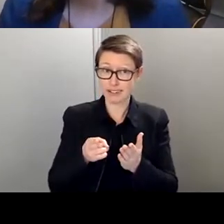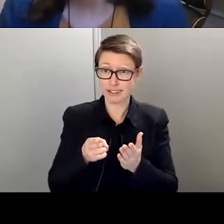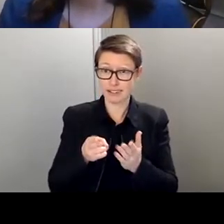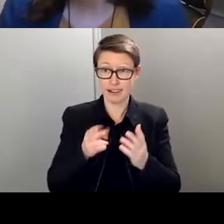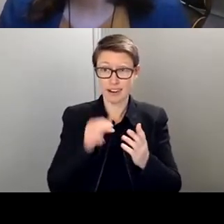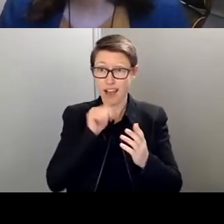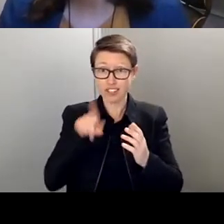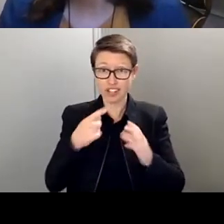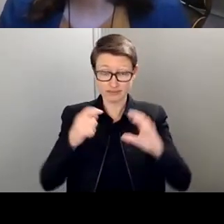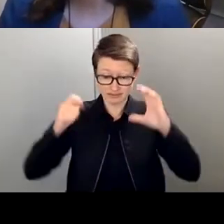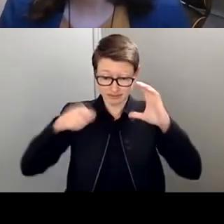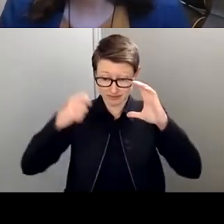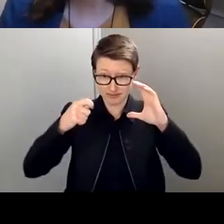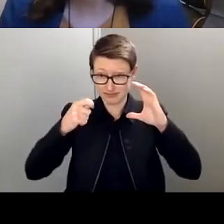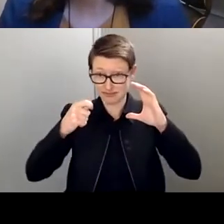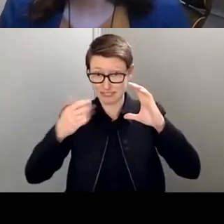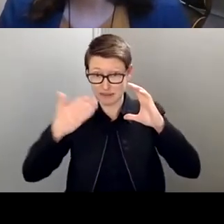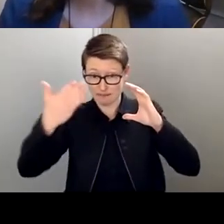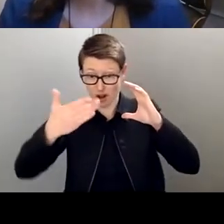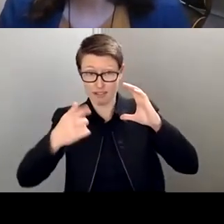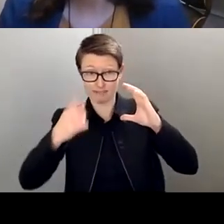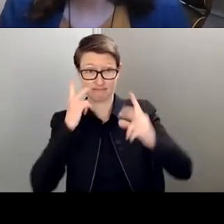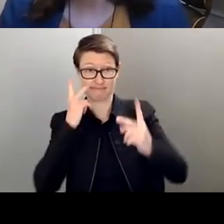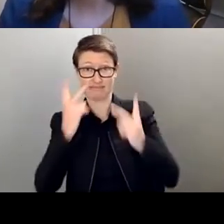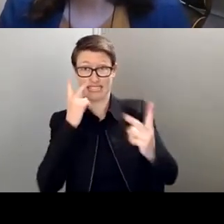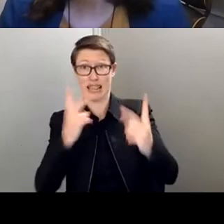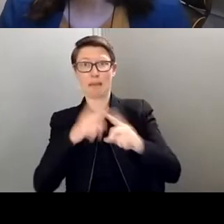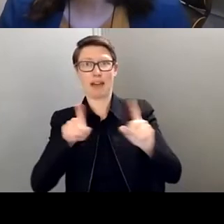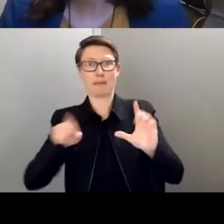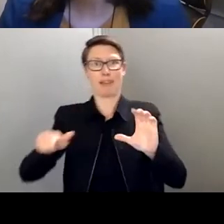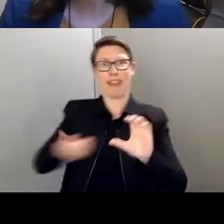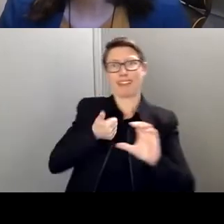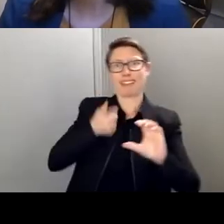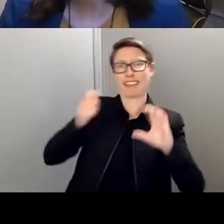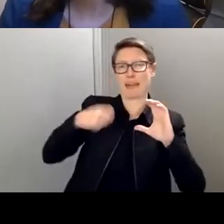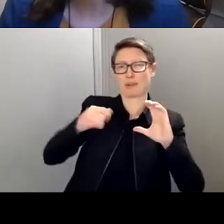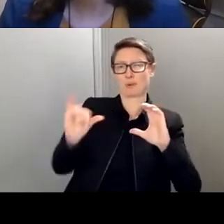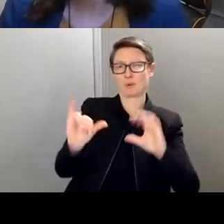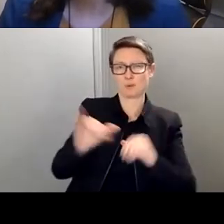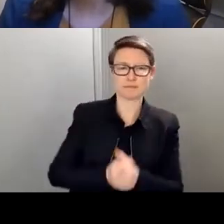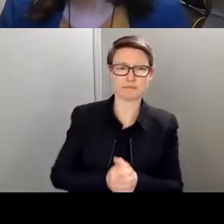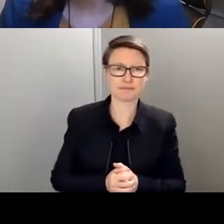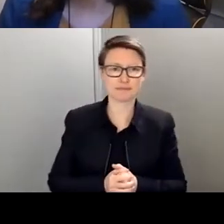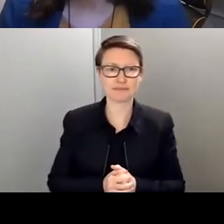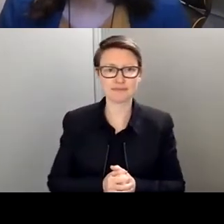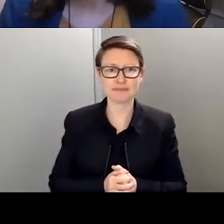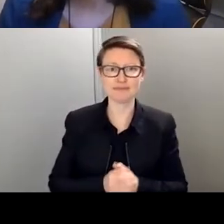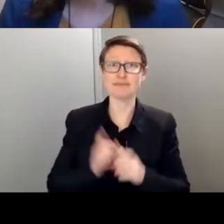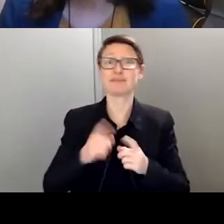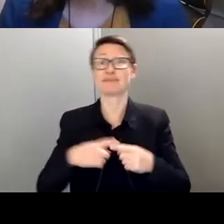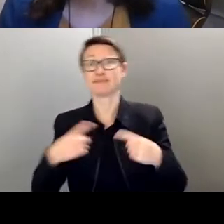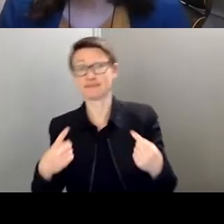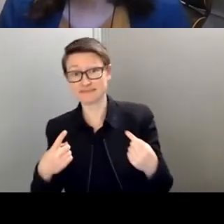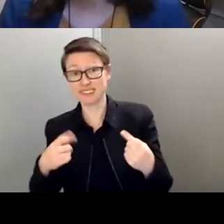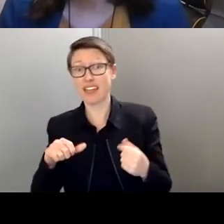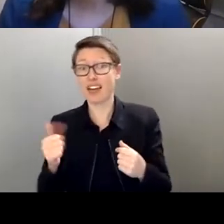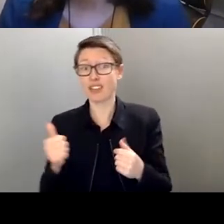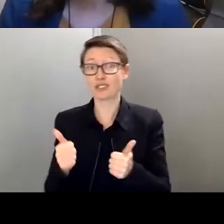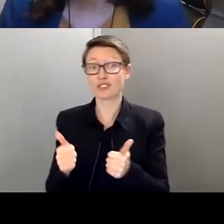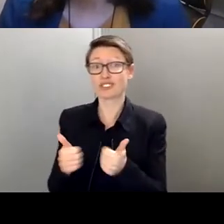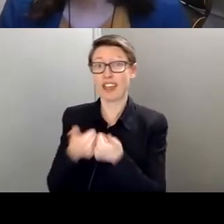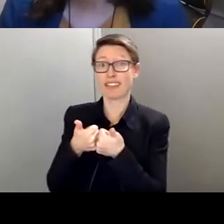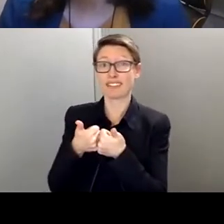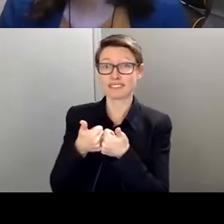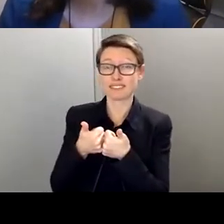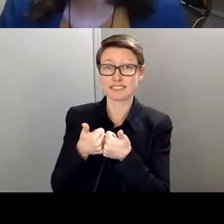camera. On the other side of things, one of the challenges that we are